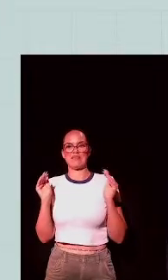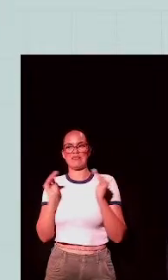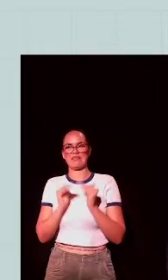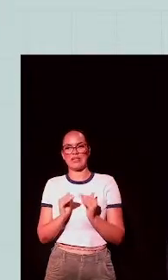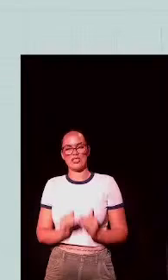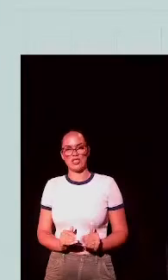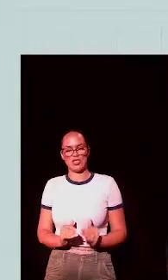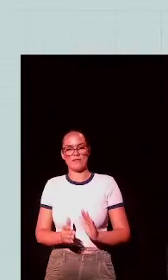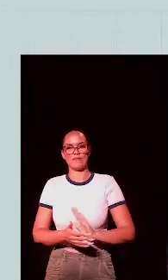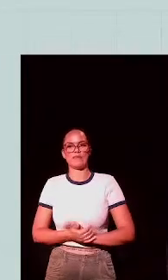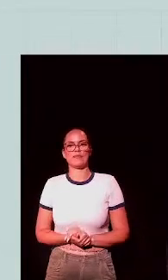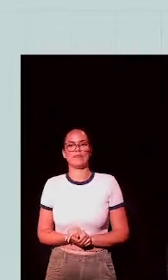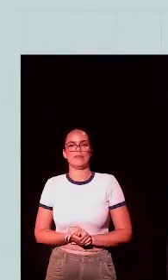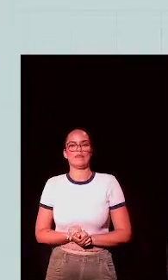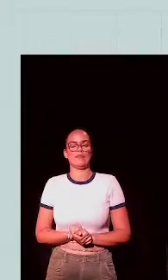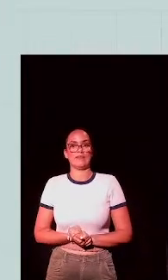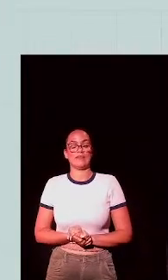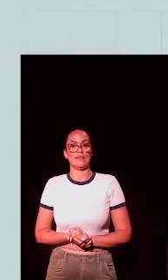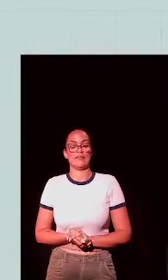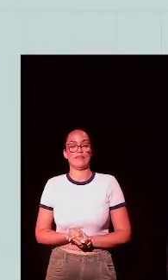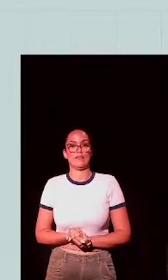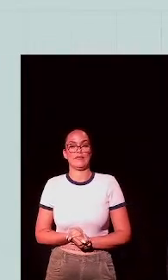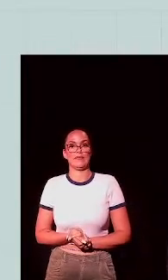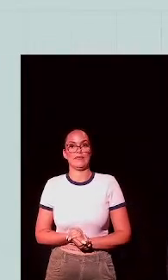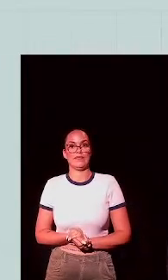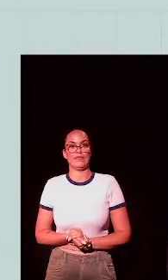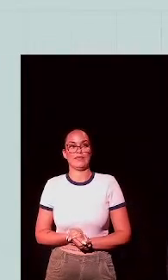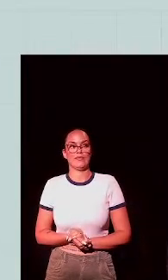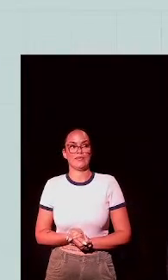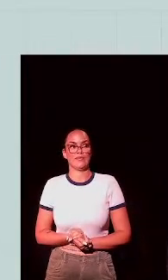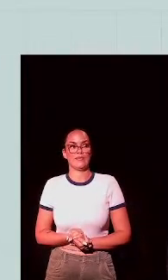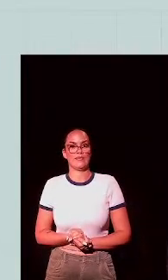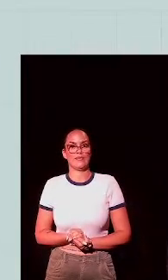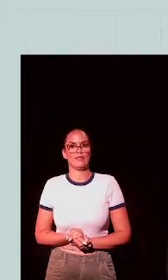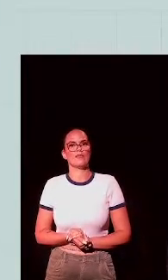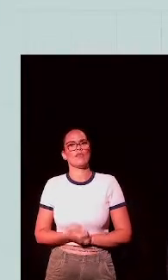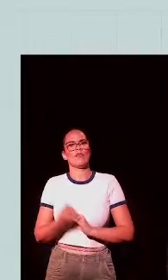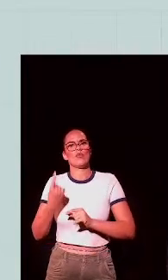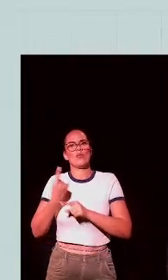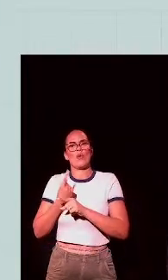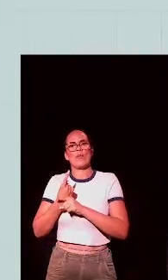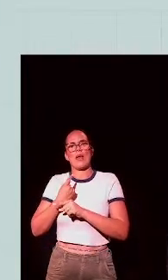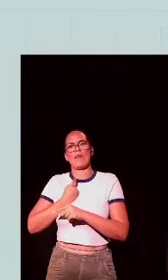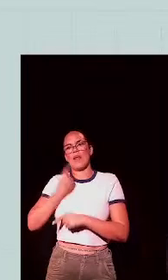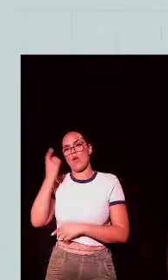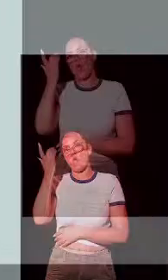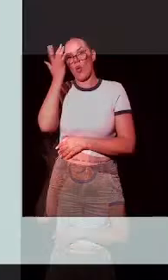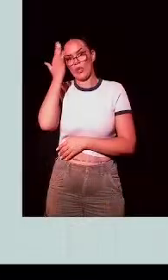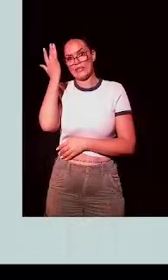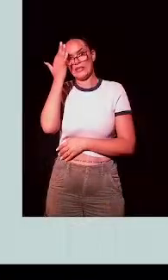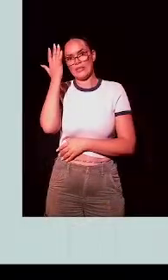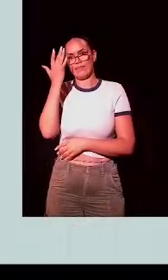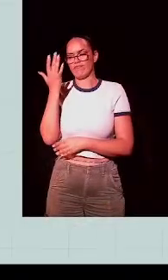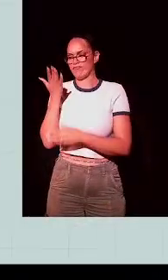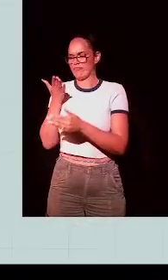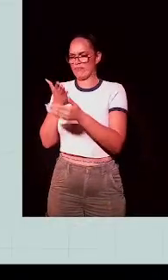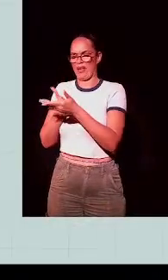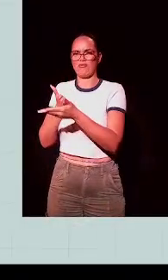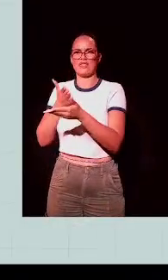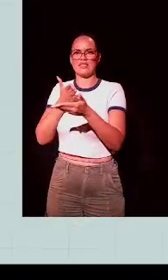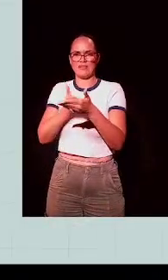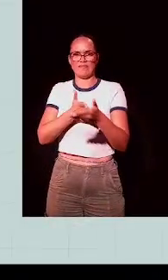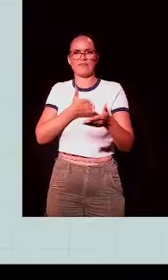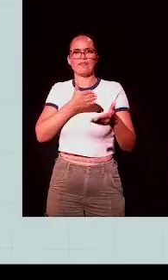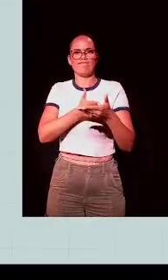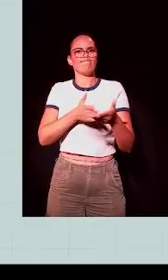go. I'm going to do a little piece about autism and some of the barriers